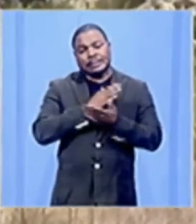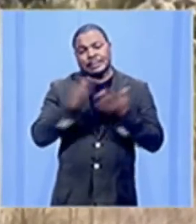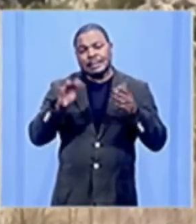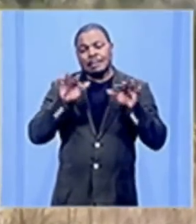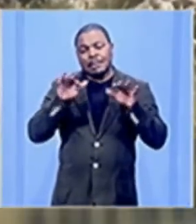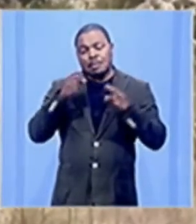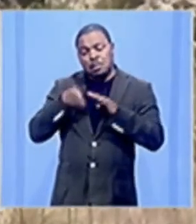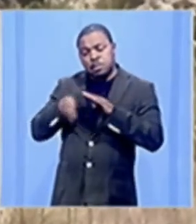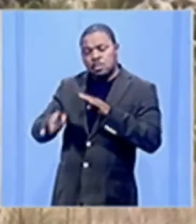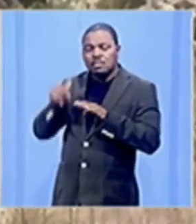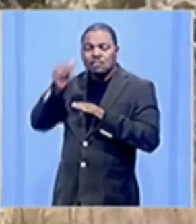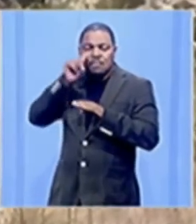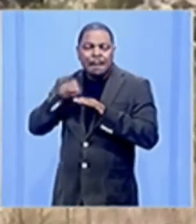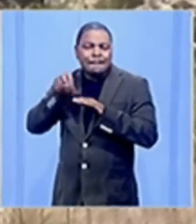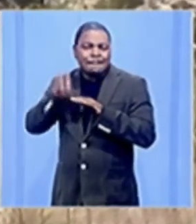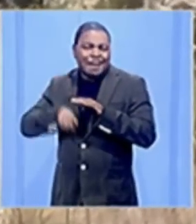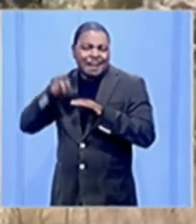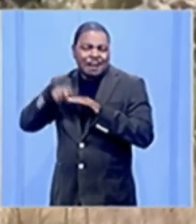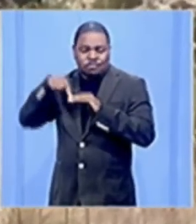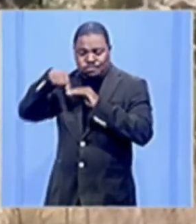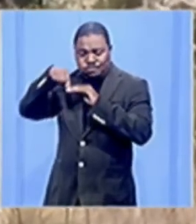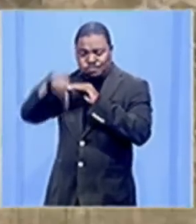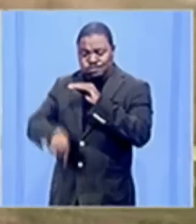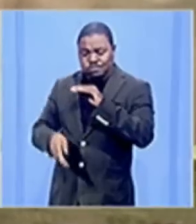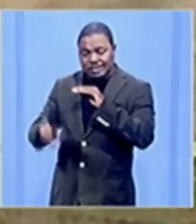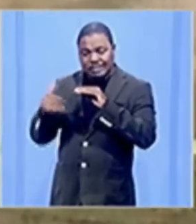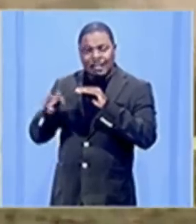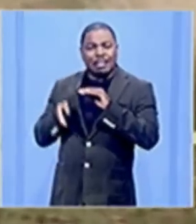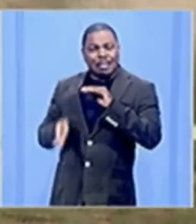ba epang ese mo molaong ba le bantsi ka fa tlase ga moepo.